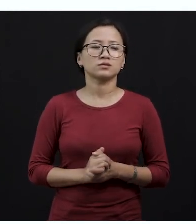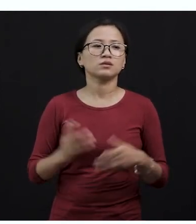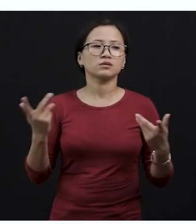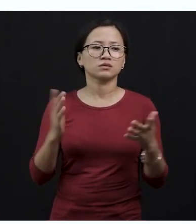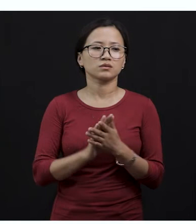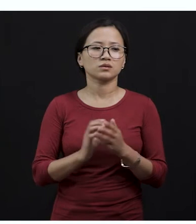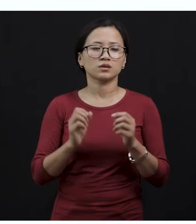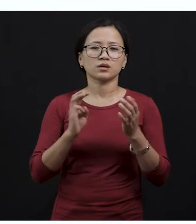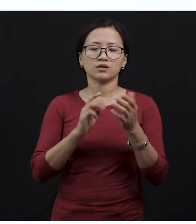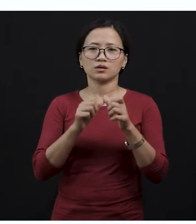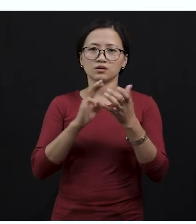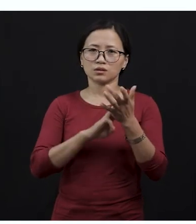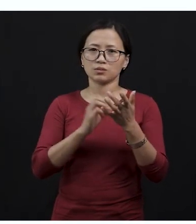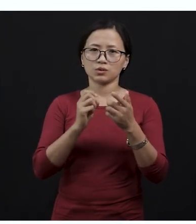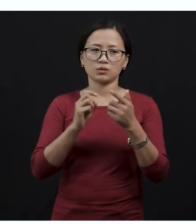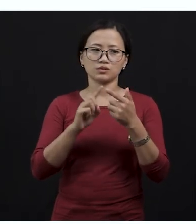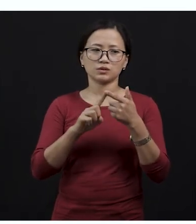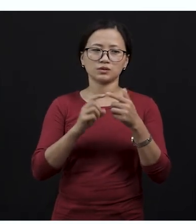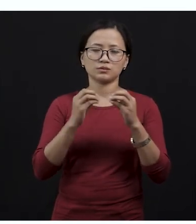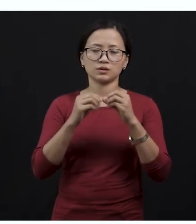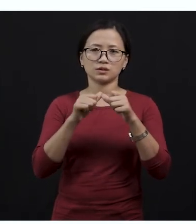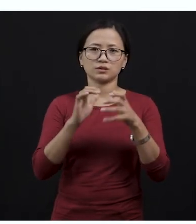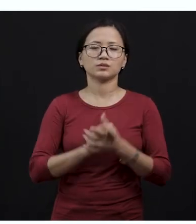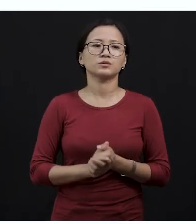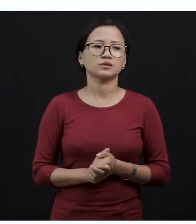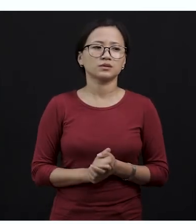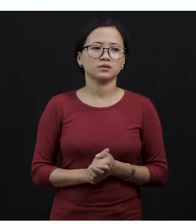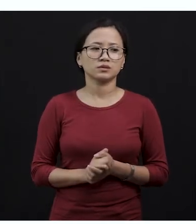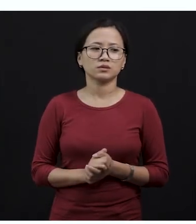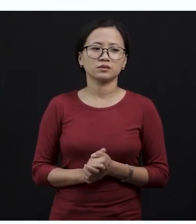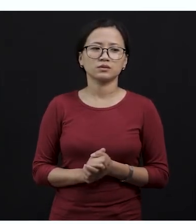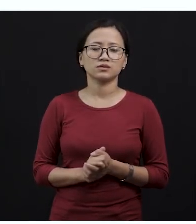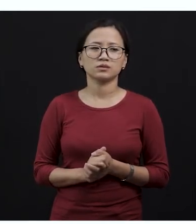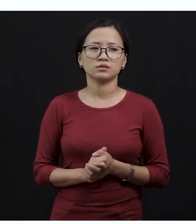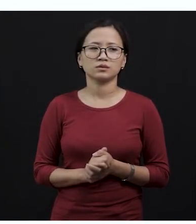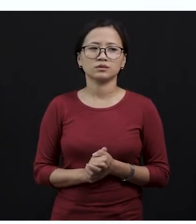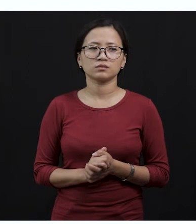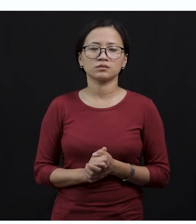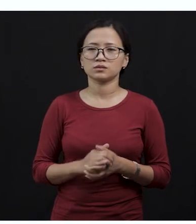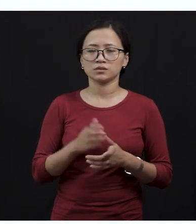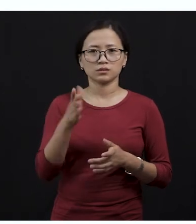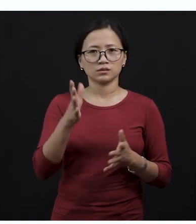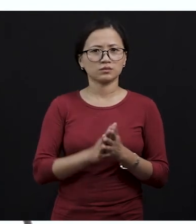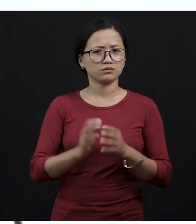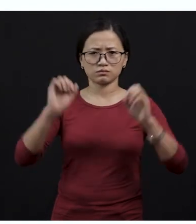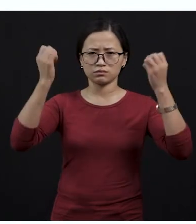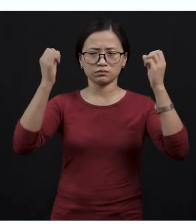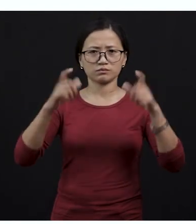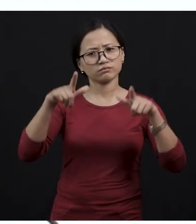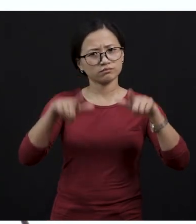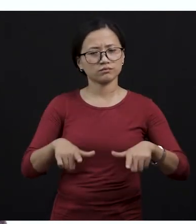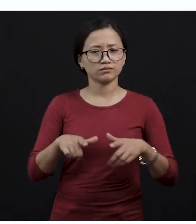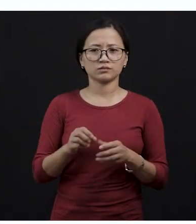is an amoeba. This is the picture of an amoeba, okay? So amoeba, they don't have hands, they don't